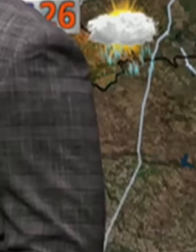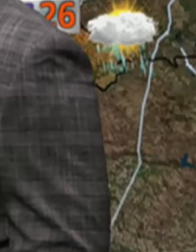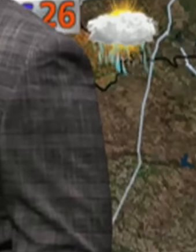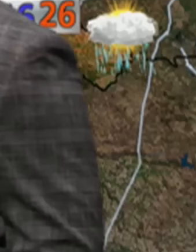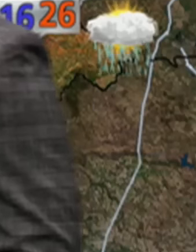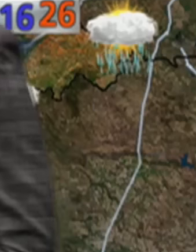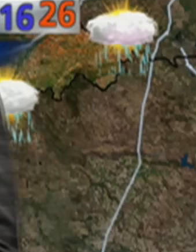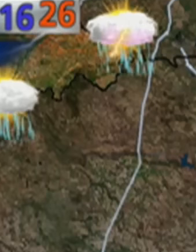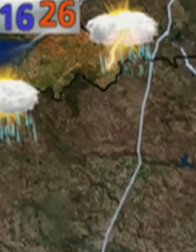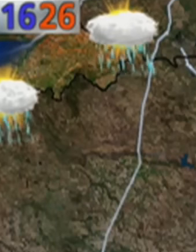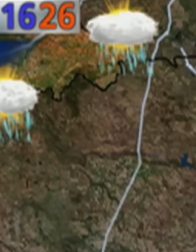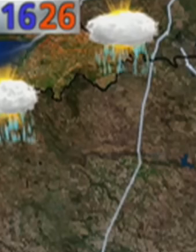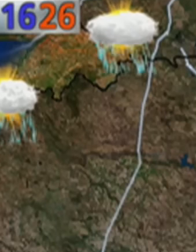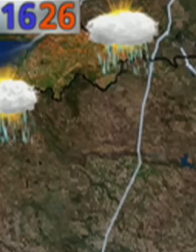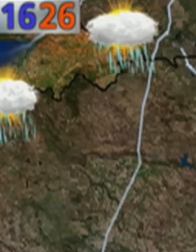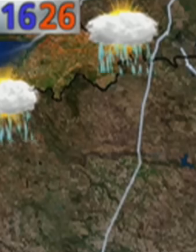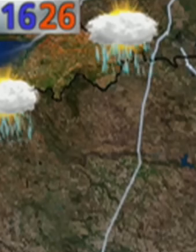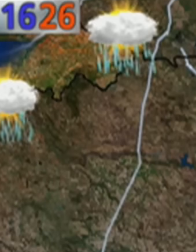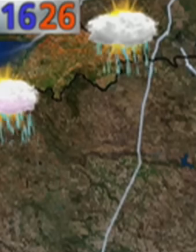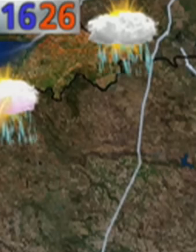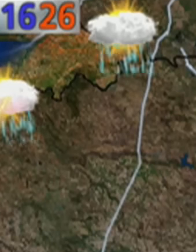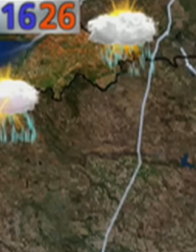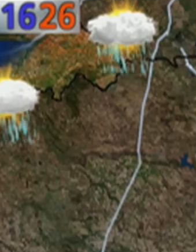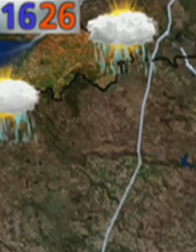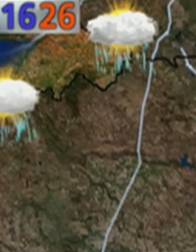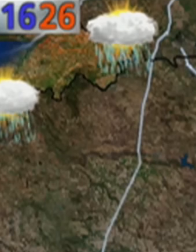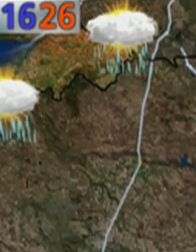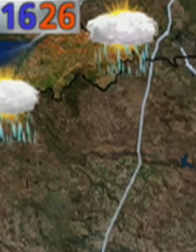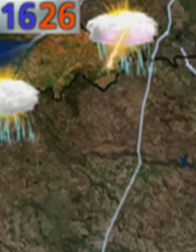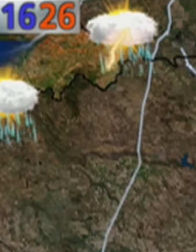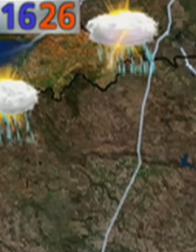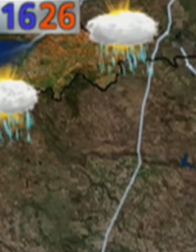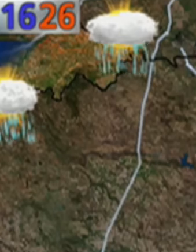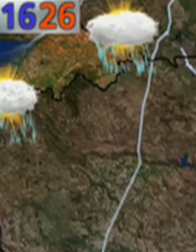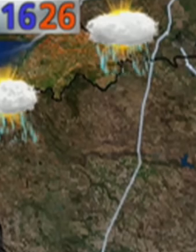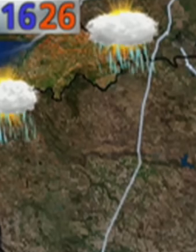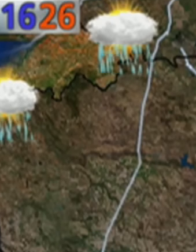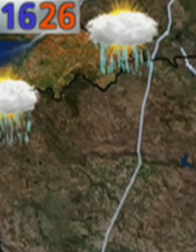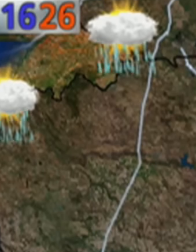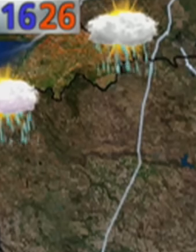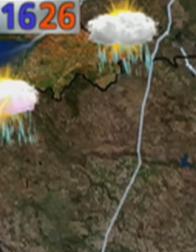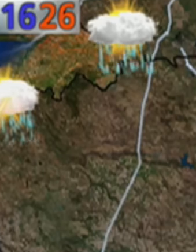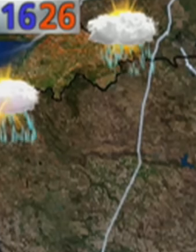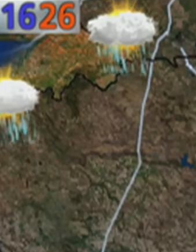shebele Mafikeng o fitla hona ka hare ho Vryburg le teng o tla tlotshise ba botsa pele kalo ai be etso khotso